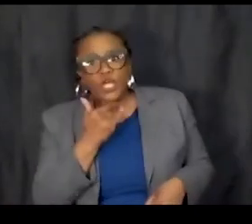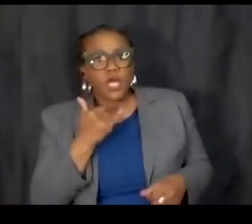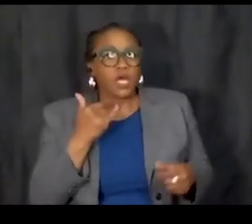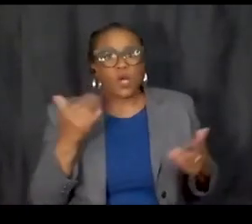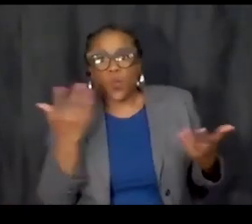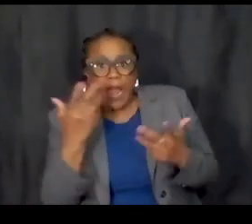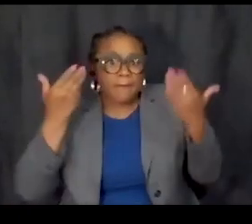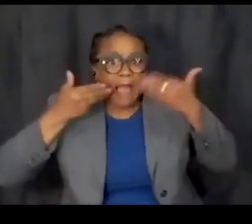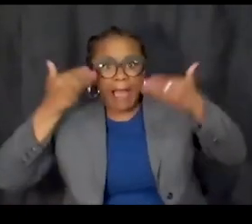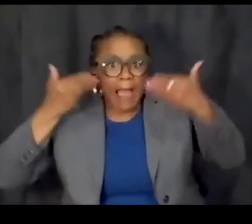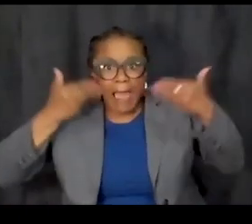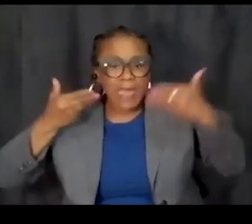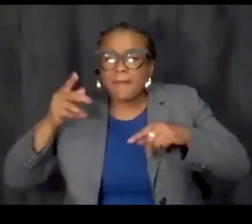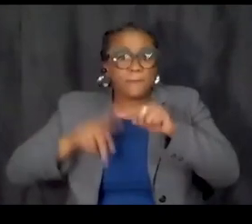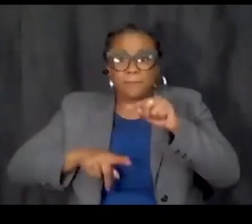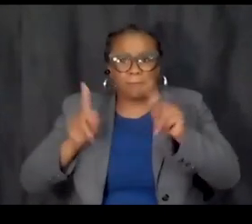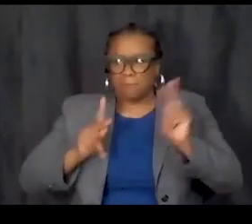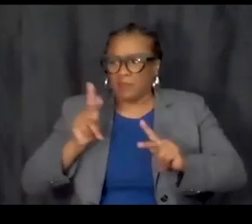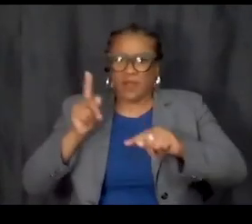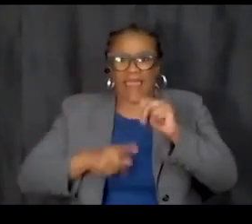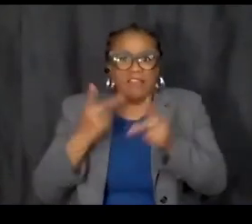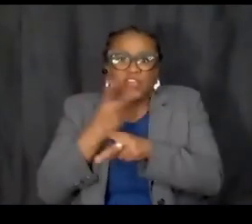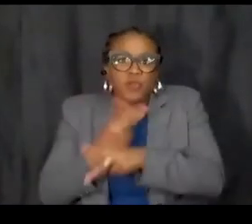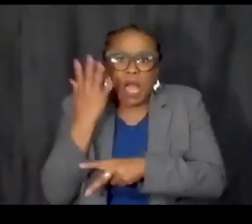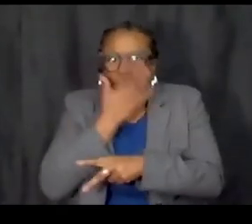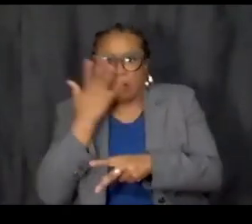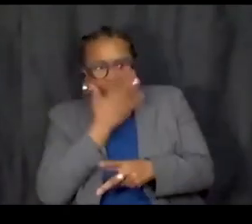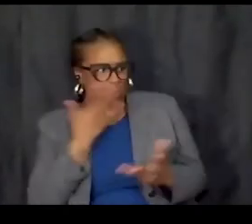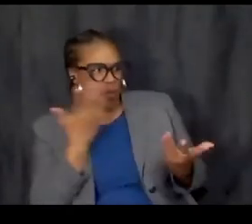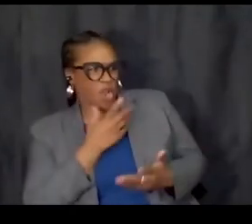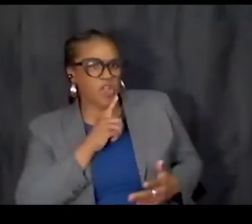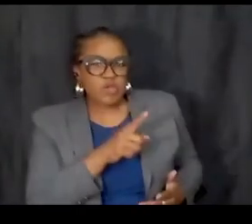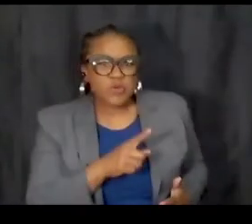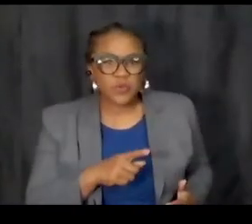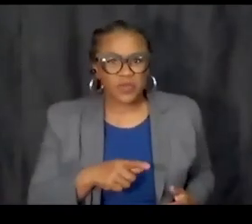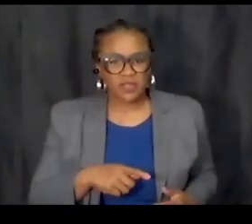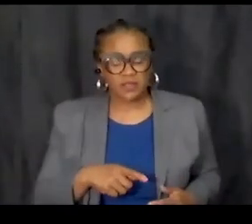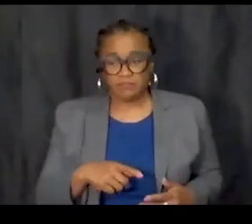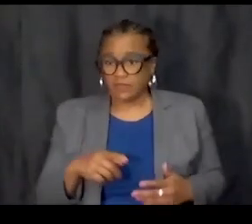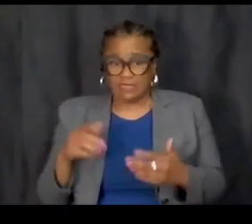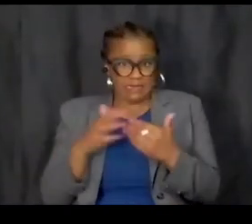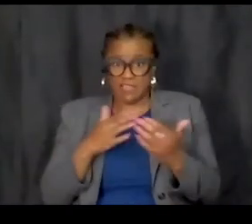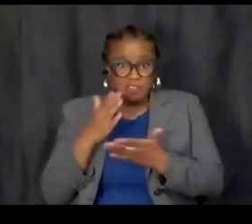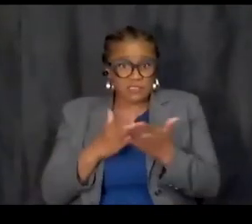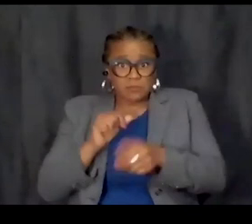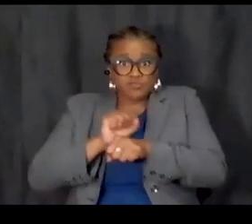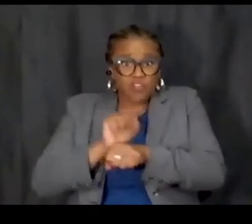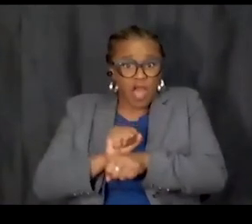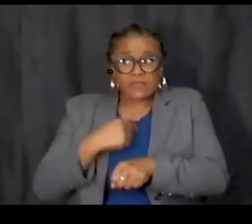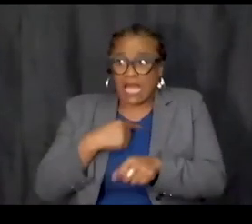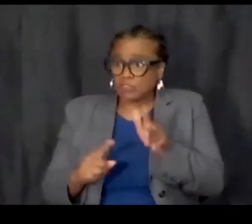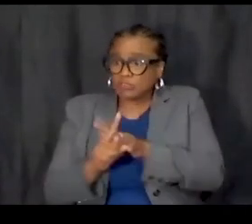people just can't read any of the things, you know? And even on some jobs that I've been on, you